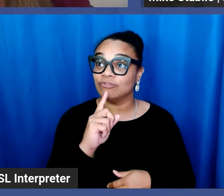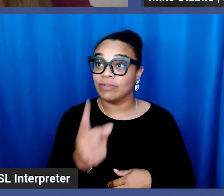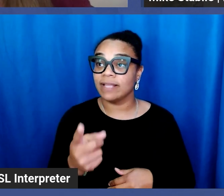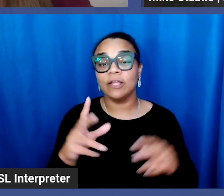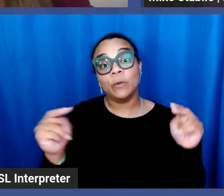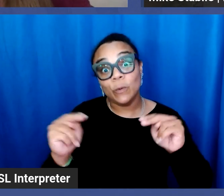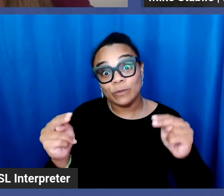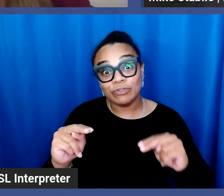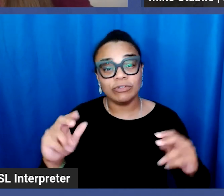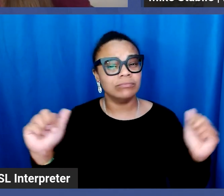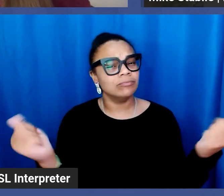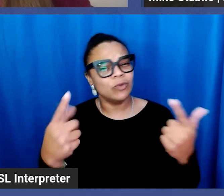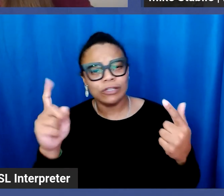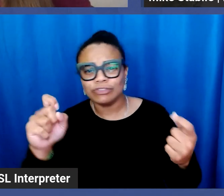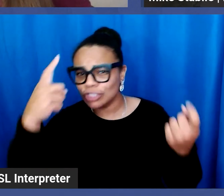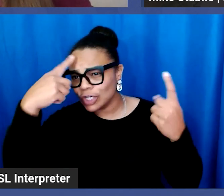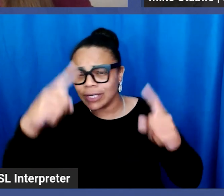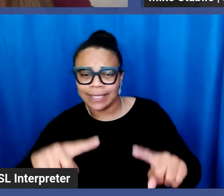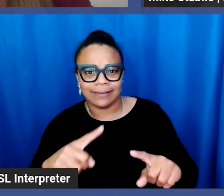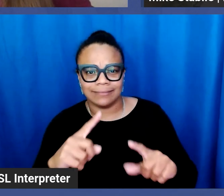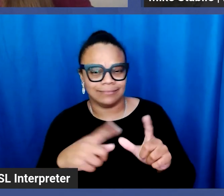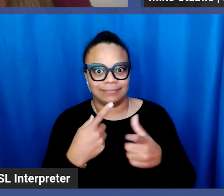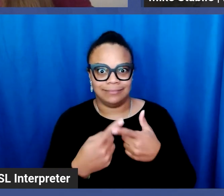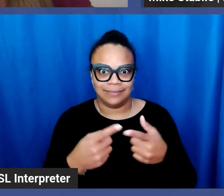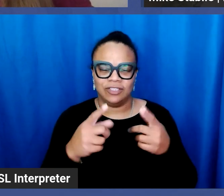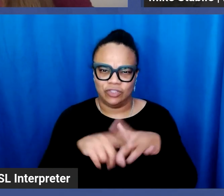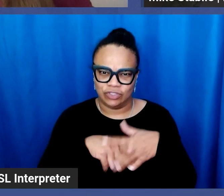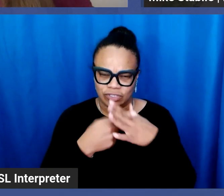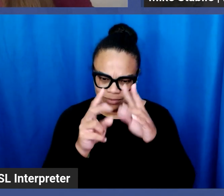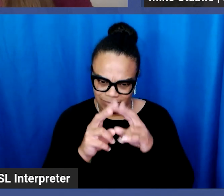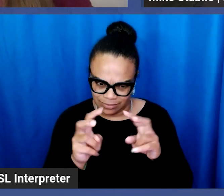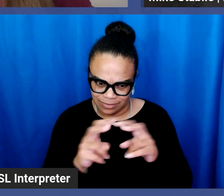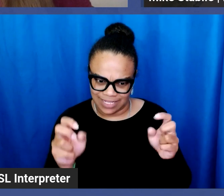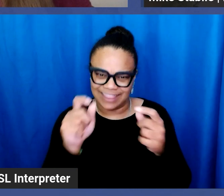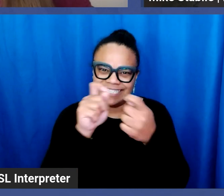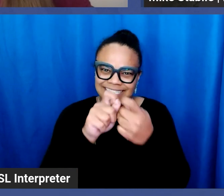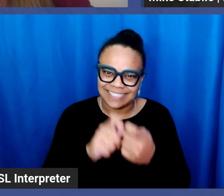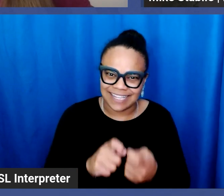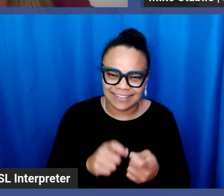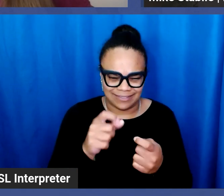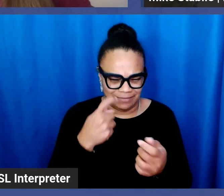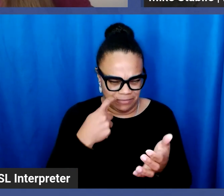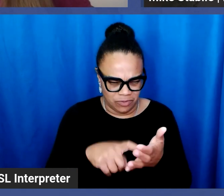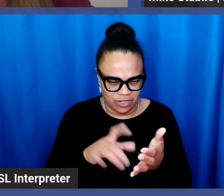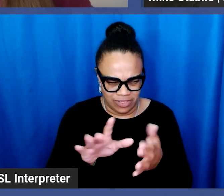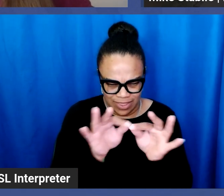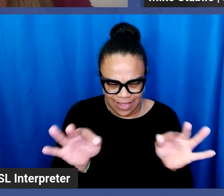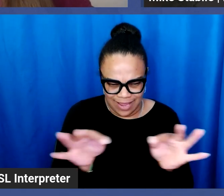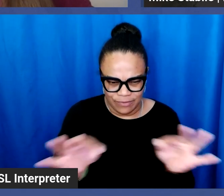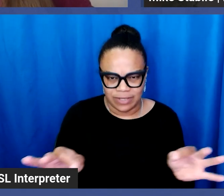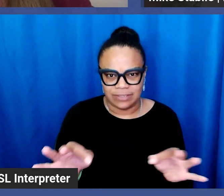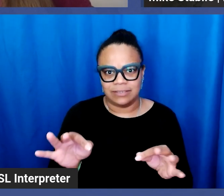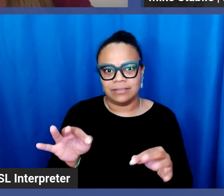neutral and everybody should agree on it. And then you get into the details and the language is, the nipple of a female breast,